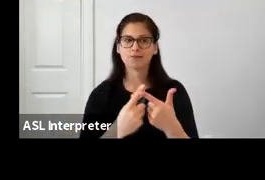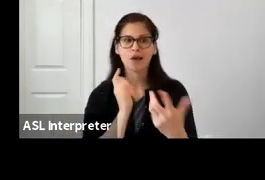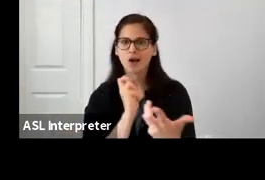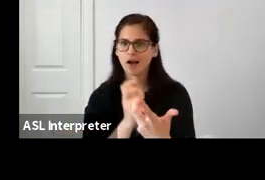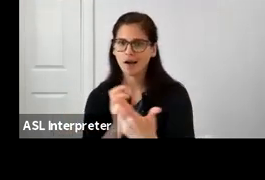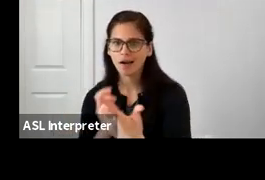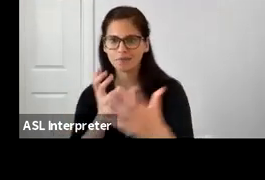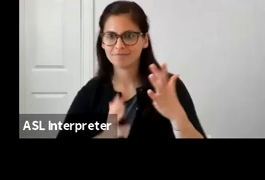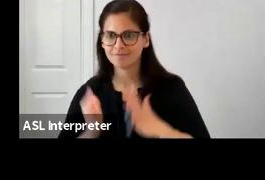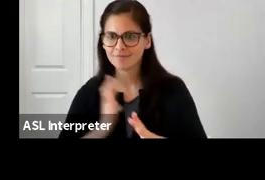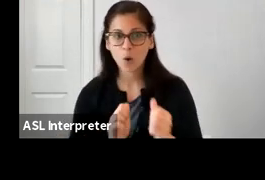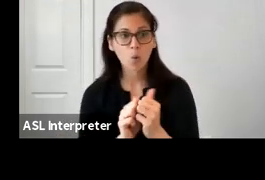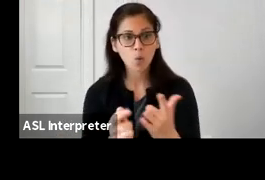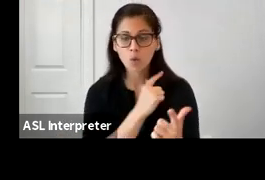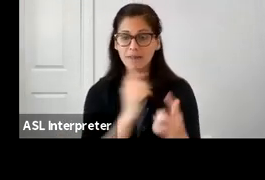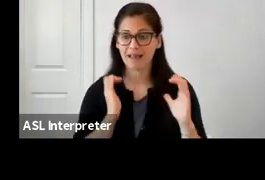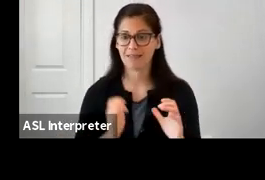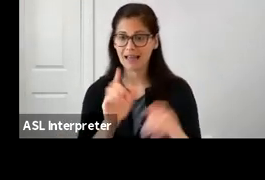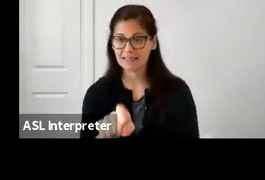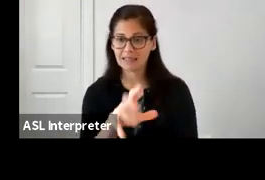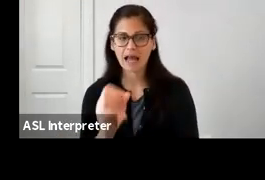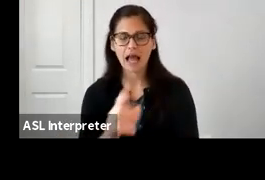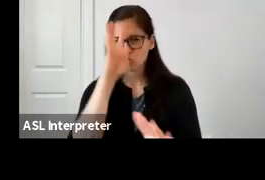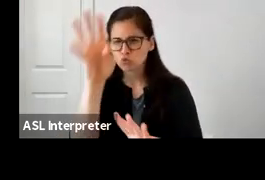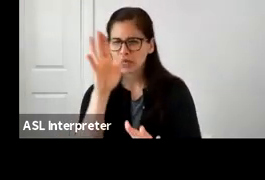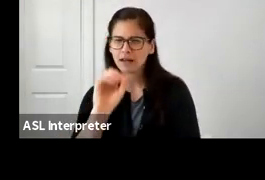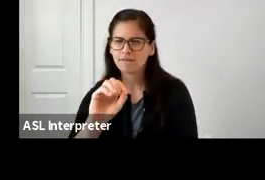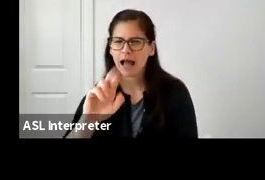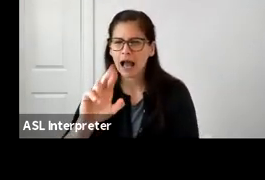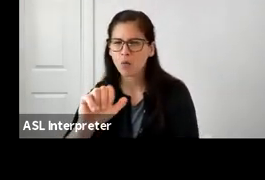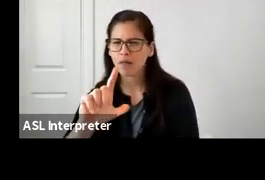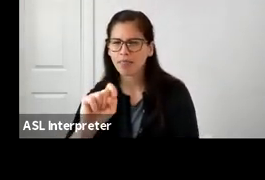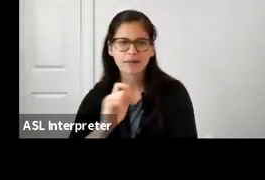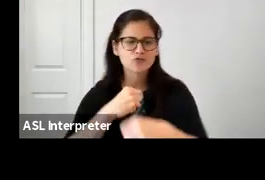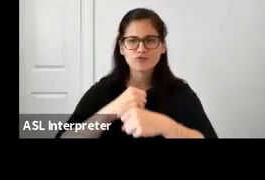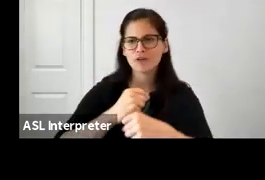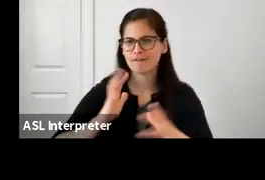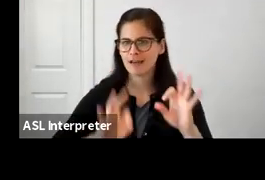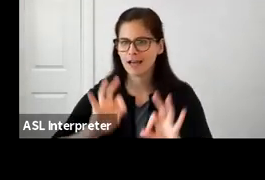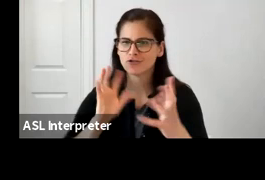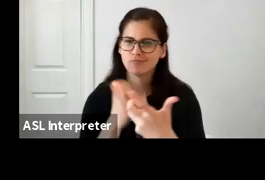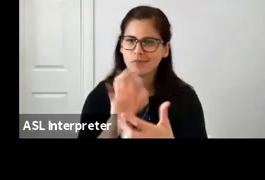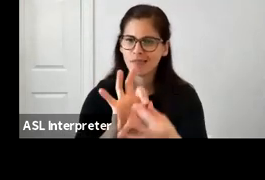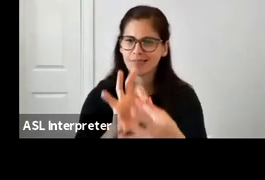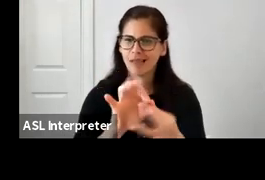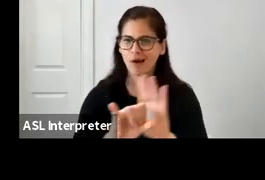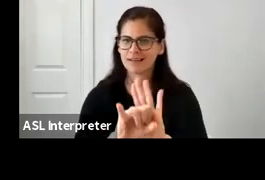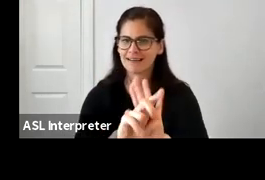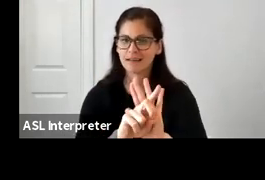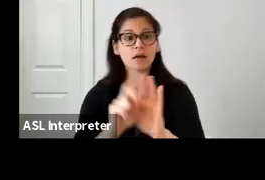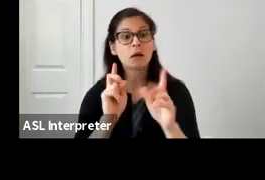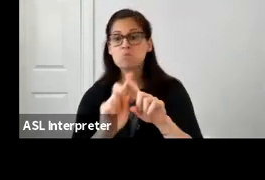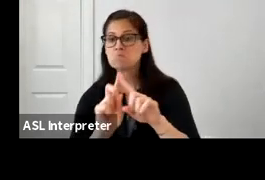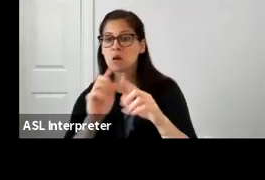clients' needs and provide a creative outlet for clients to embrace fashion as a part of their identity. Members of the Access community attended